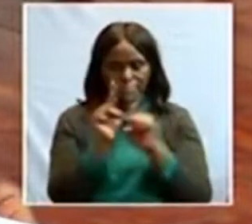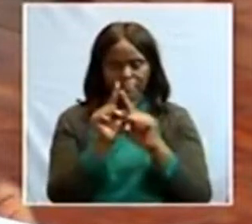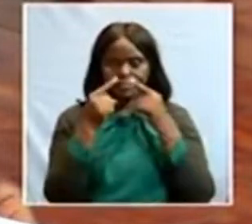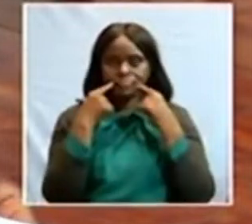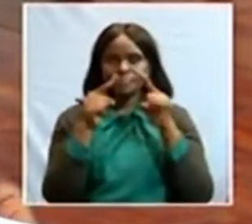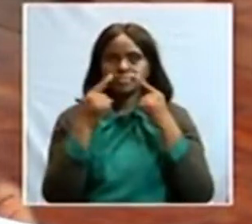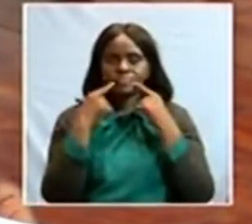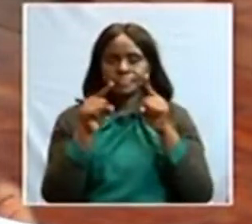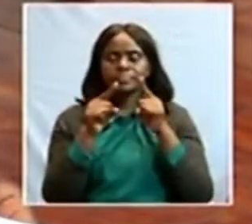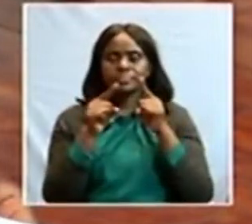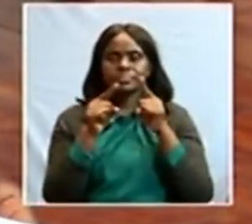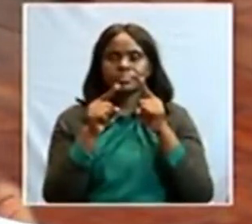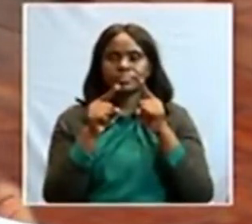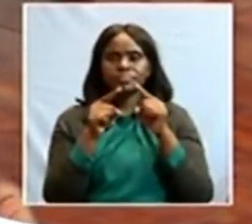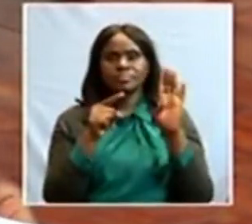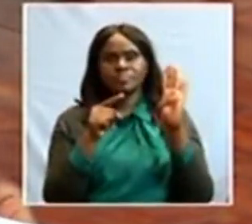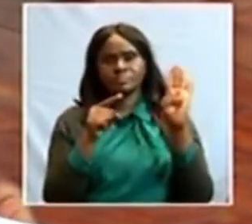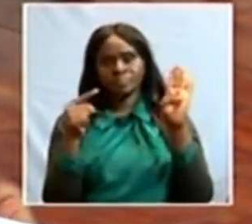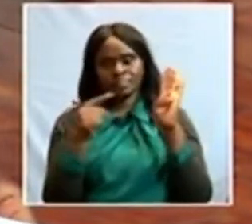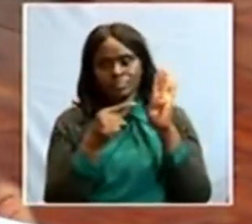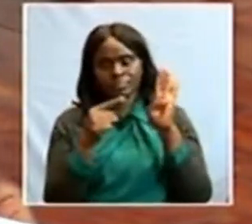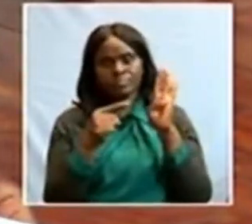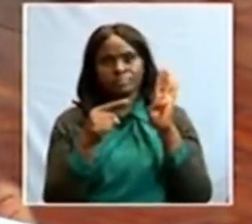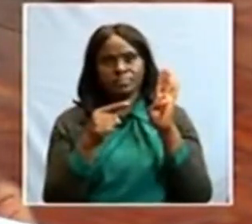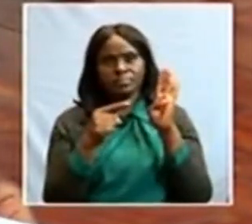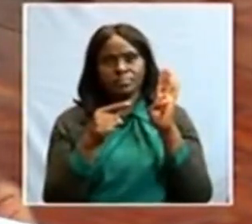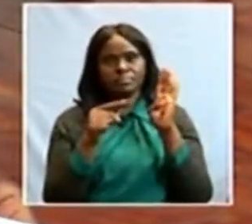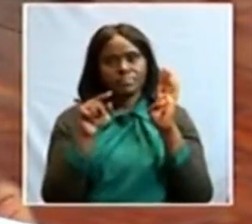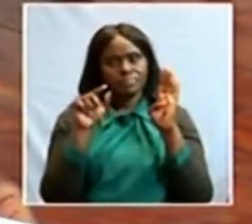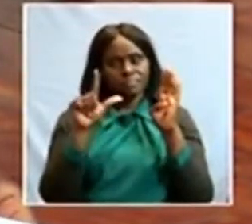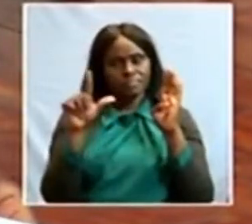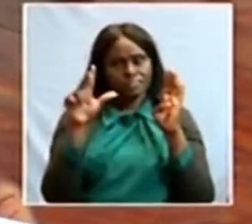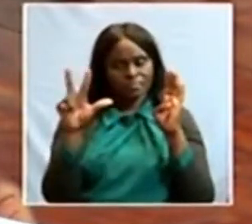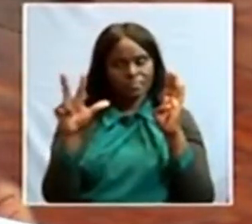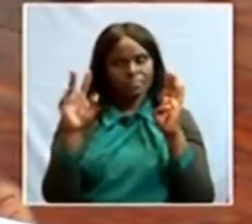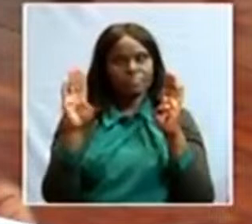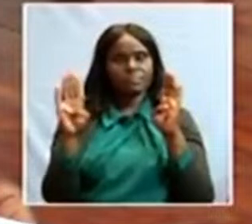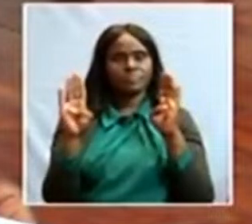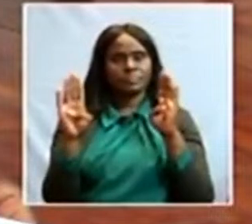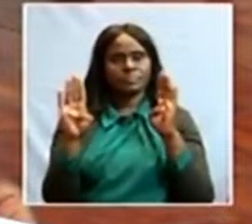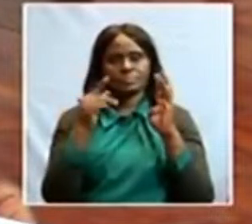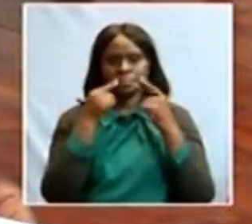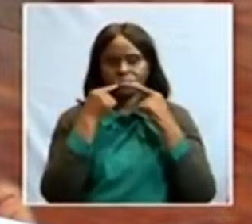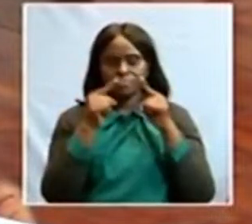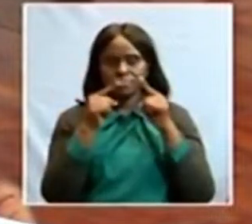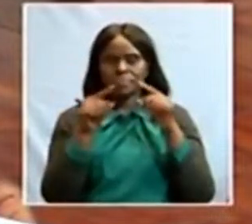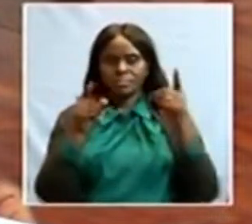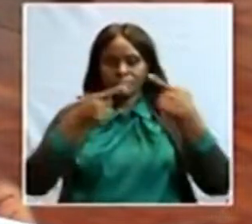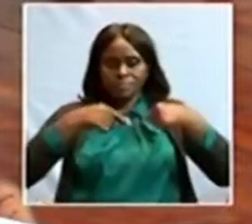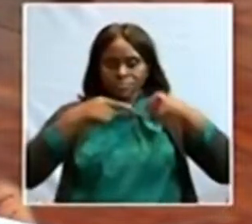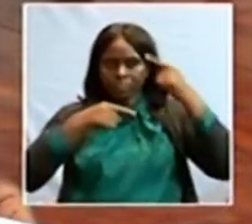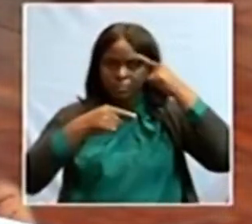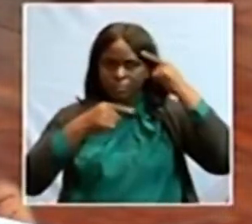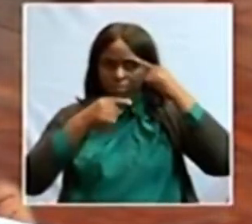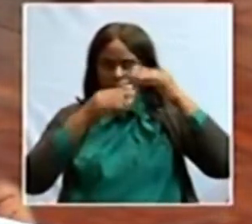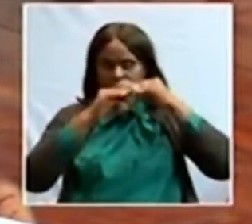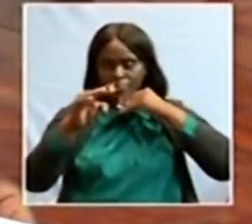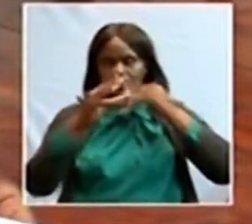circular, B, part 23B, where it says Local Government Equalization